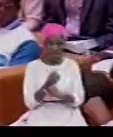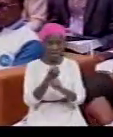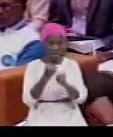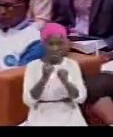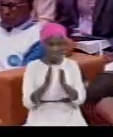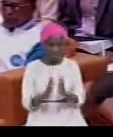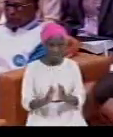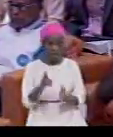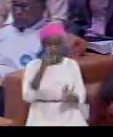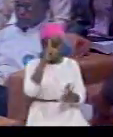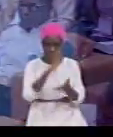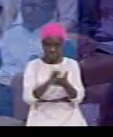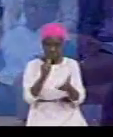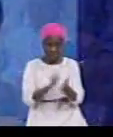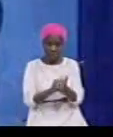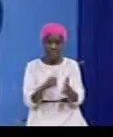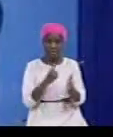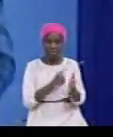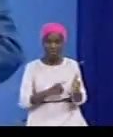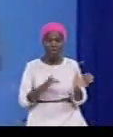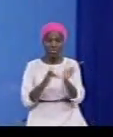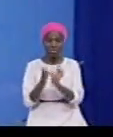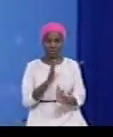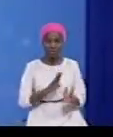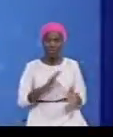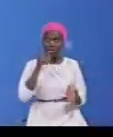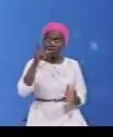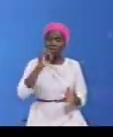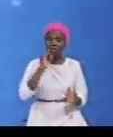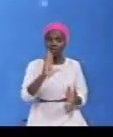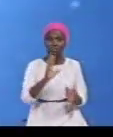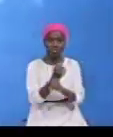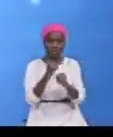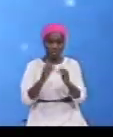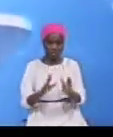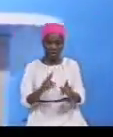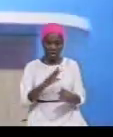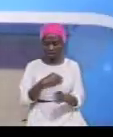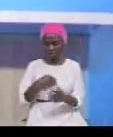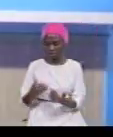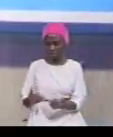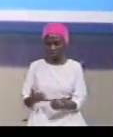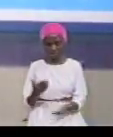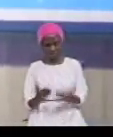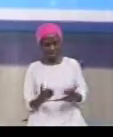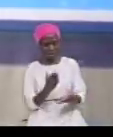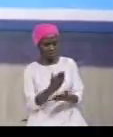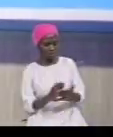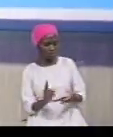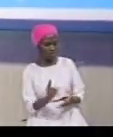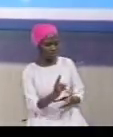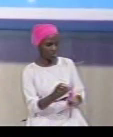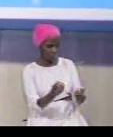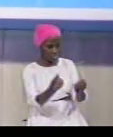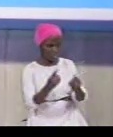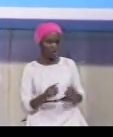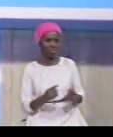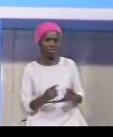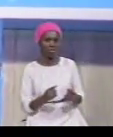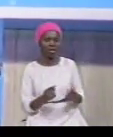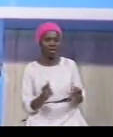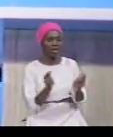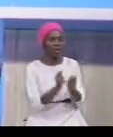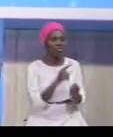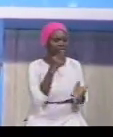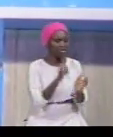believed on the Lord Jesus Christ that he is your Savior. And now somebody confronts you. We've not seen you in the